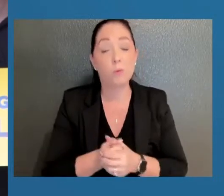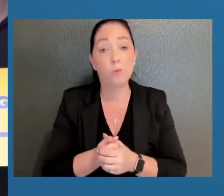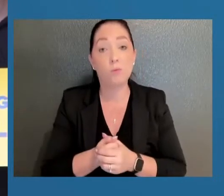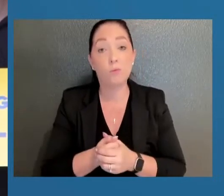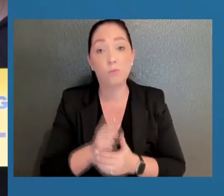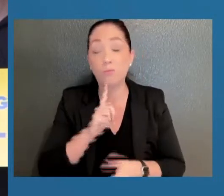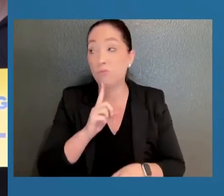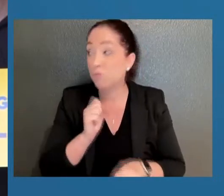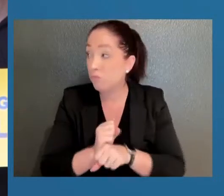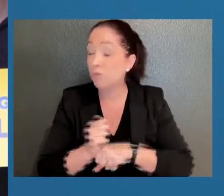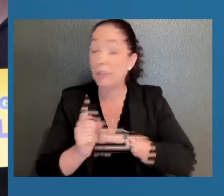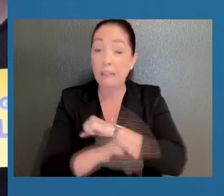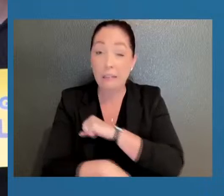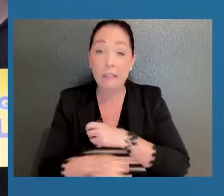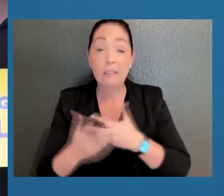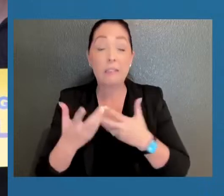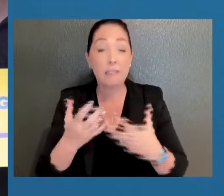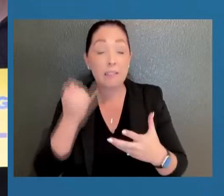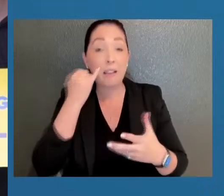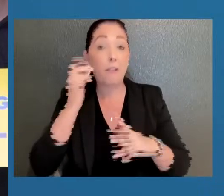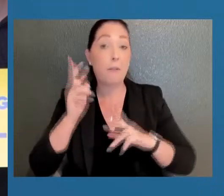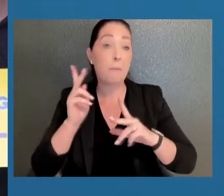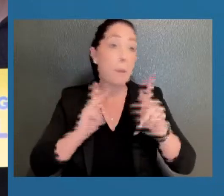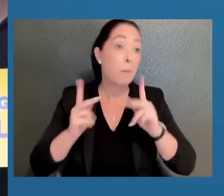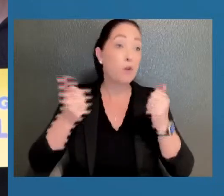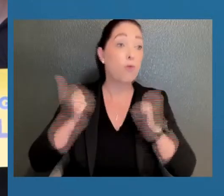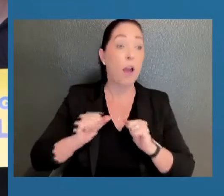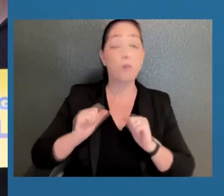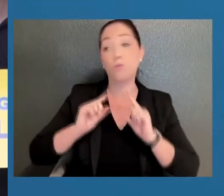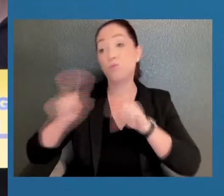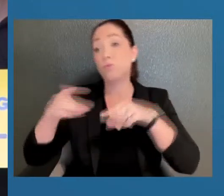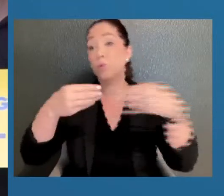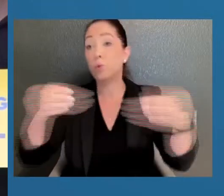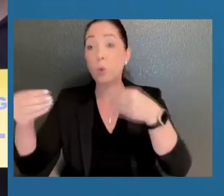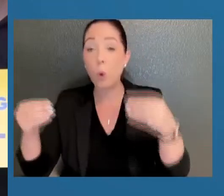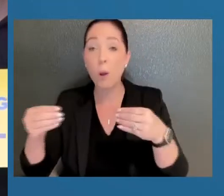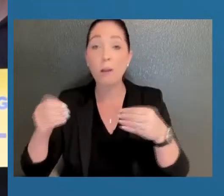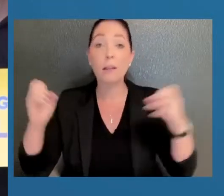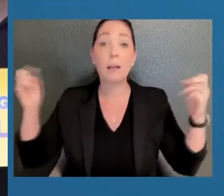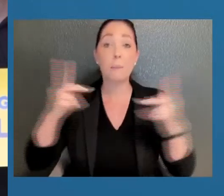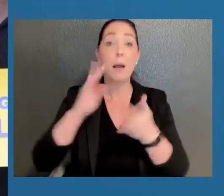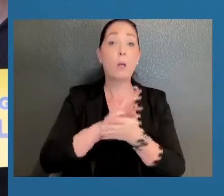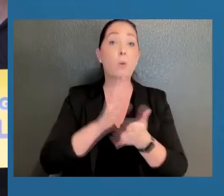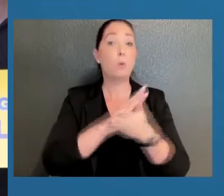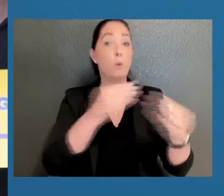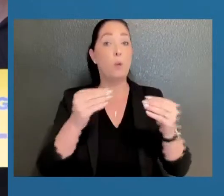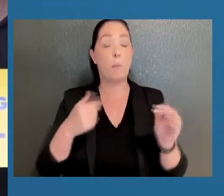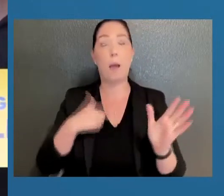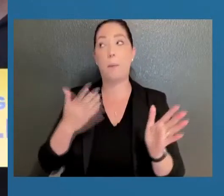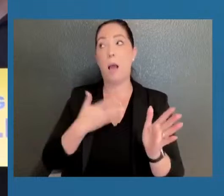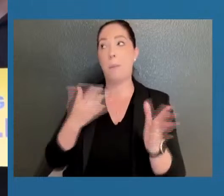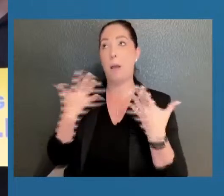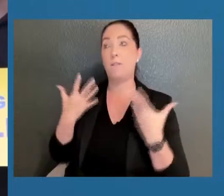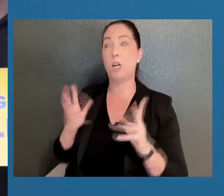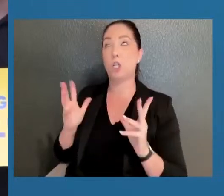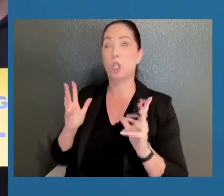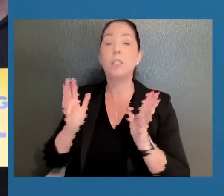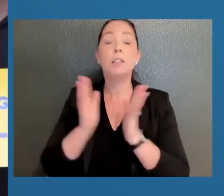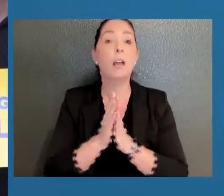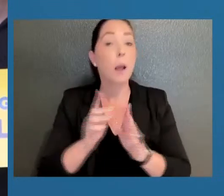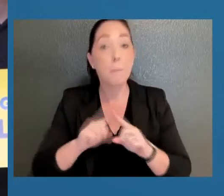start heading back to the stores for back-to-school shopping, something I'm really glad I don't have to do anymore. But I know what it's